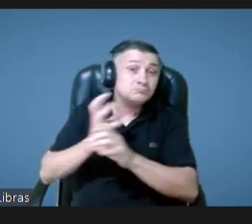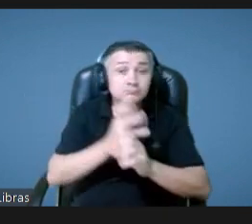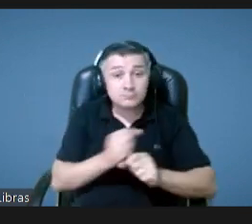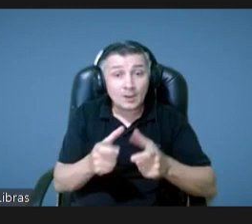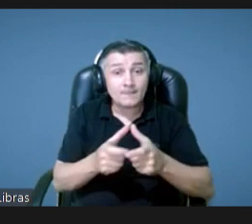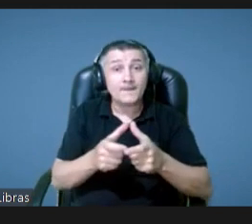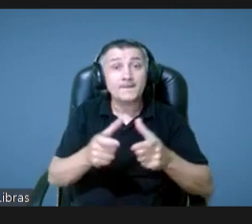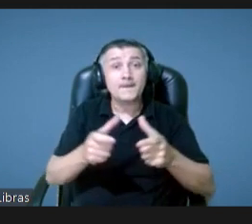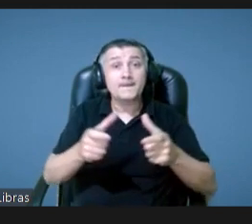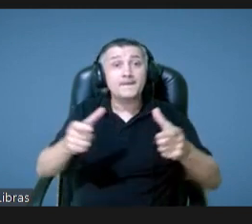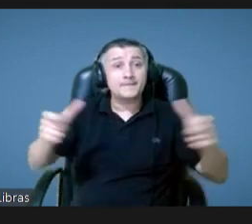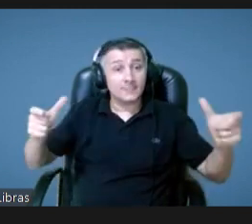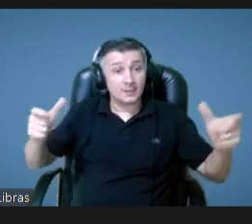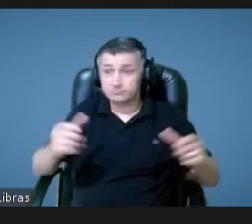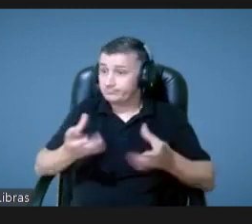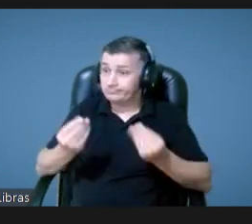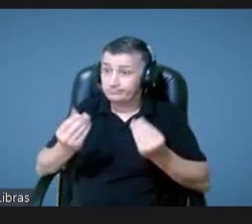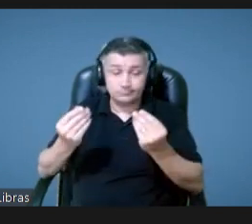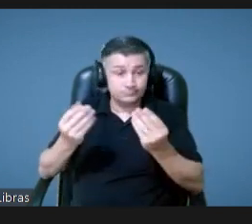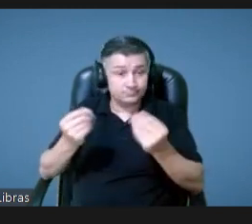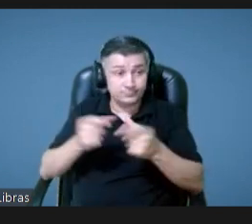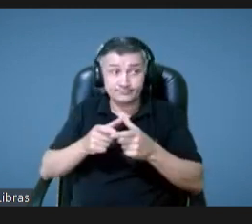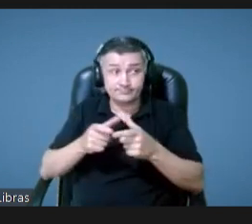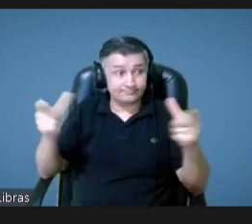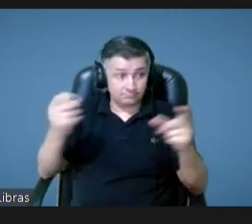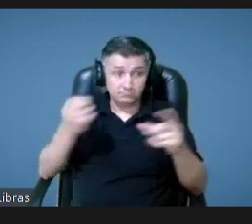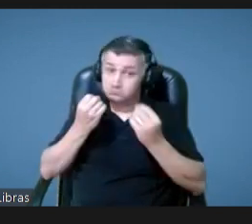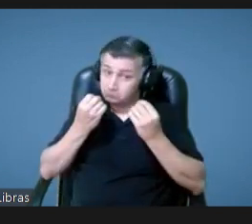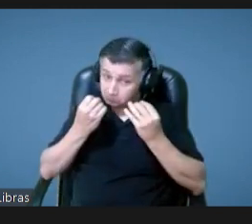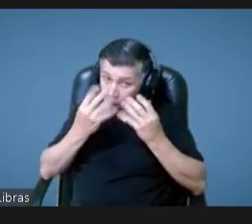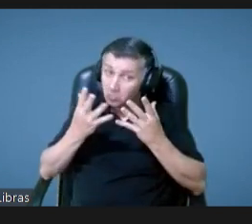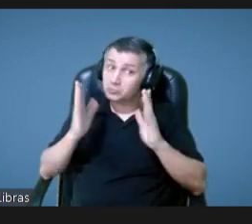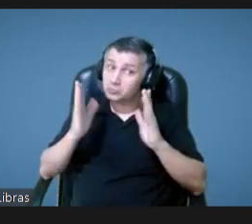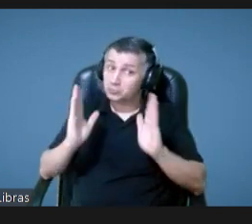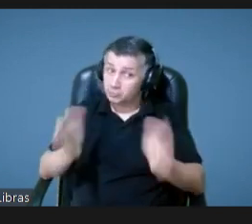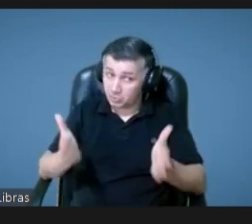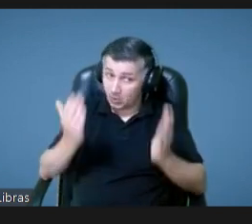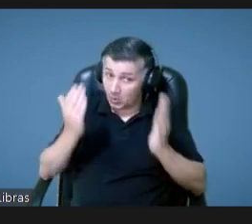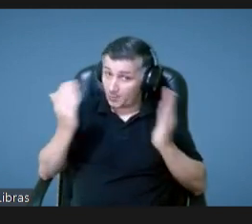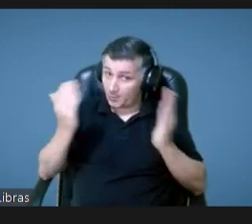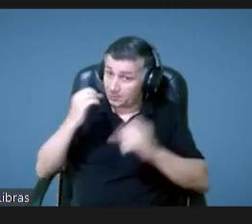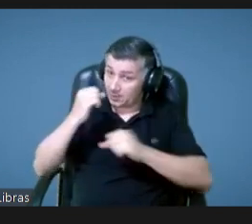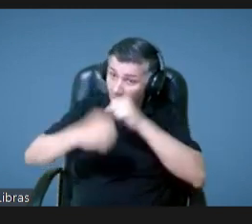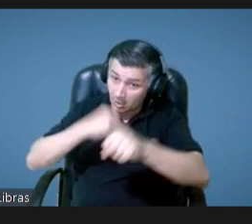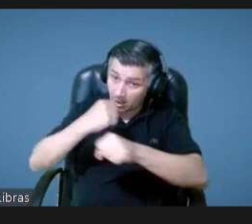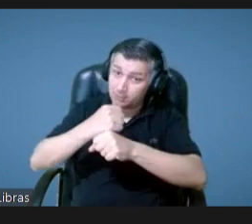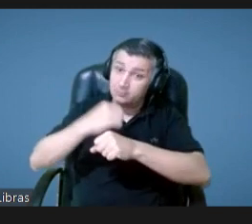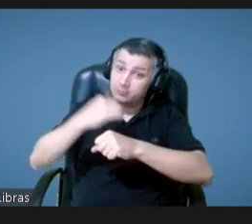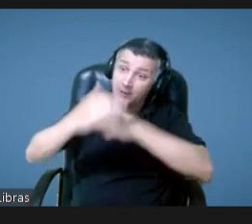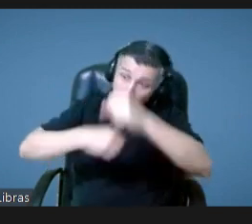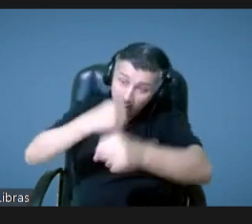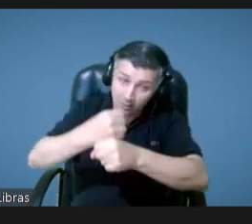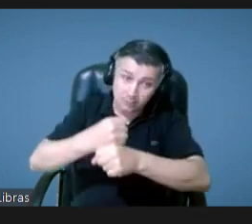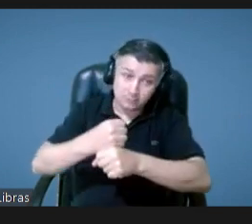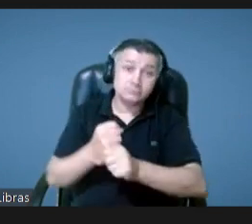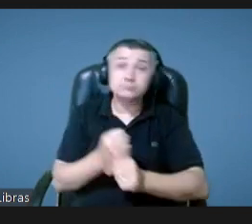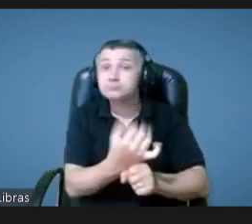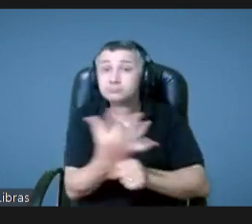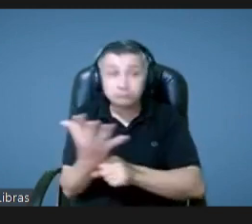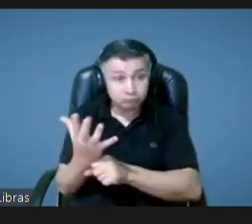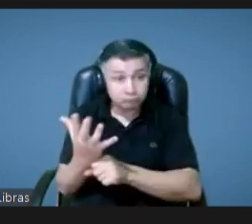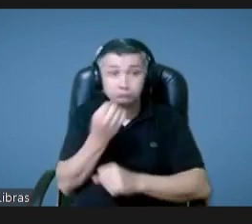our malls. The absolute growth was extremely positive year on